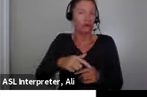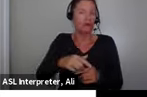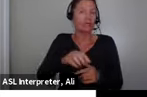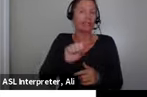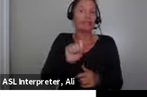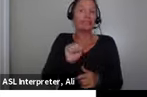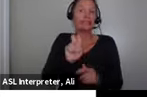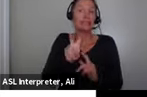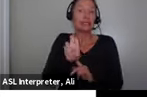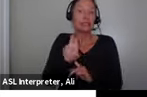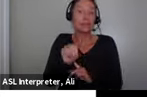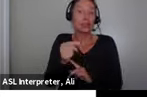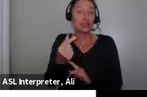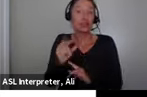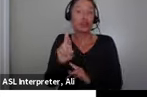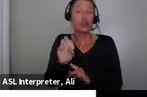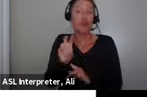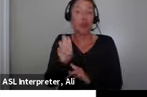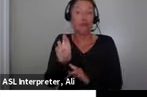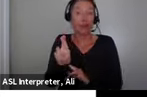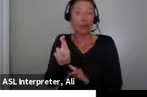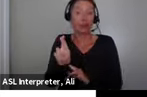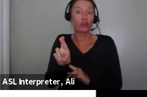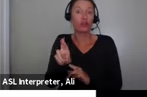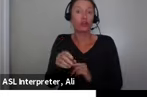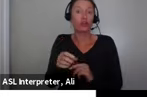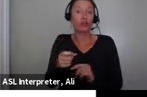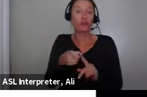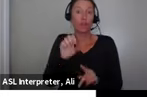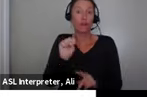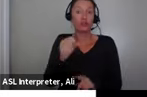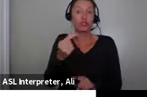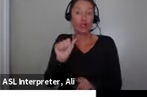Stephen Grover of SG Architecture and Engineering.